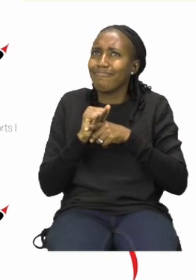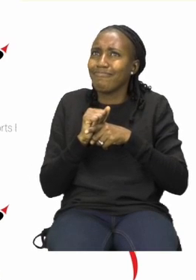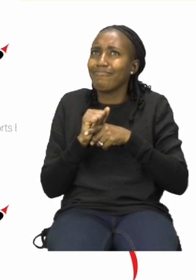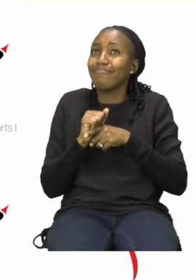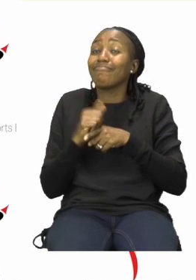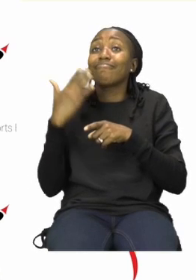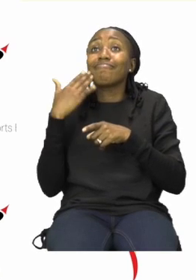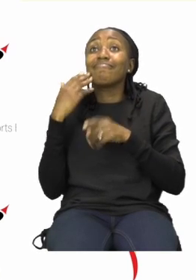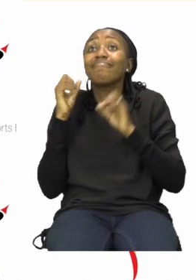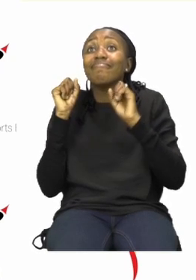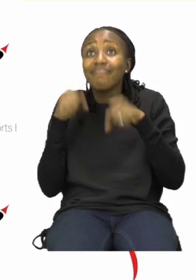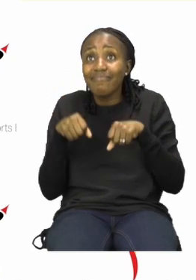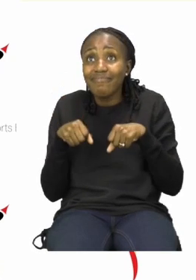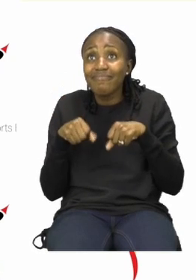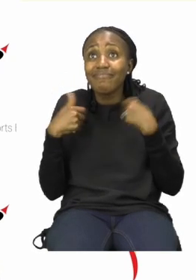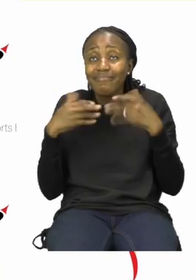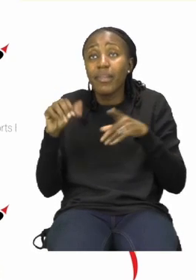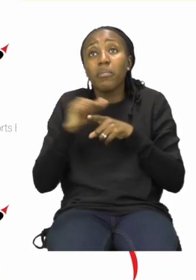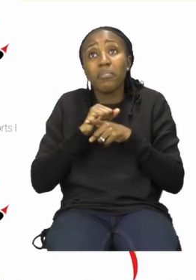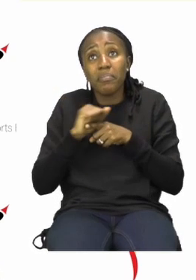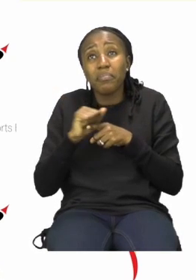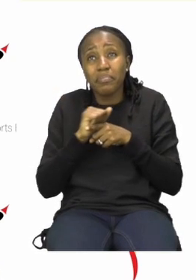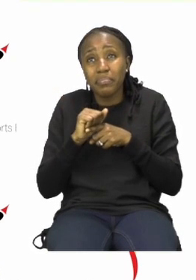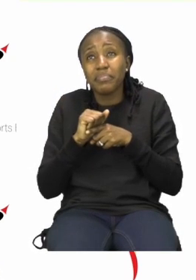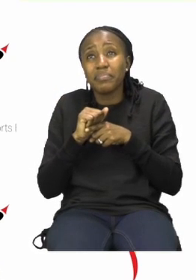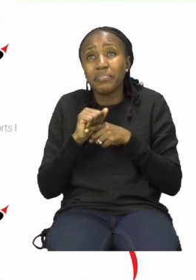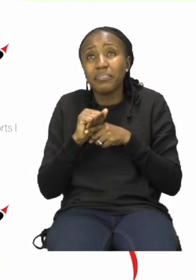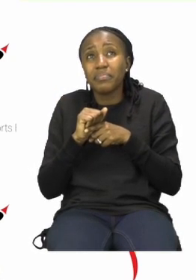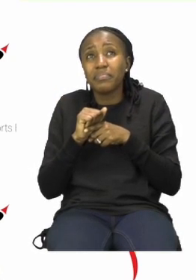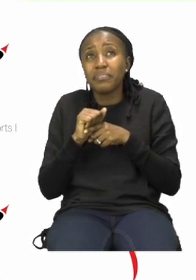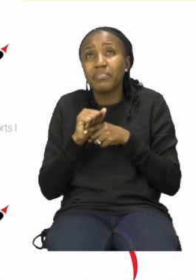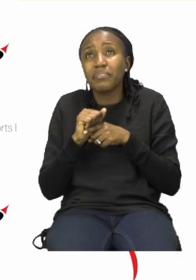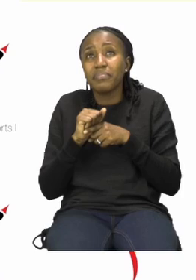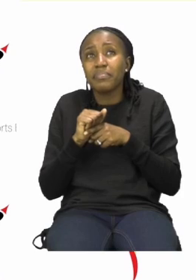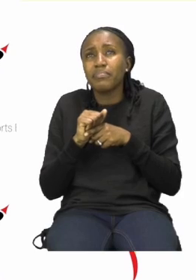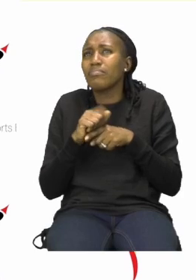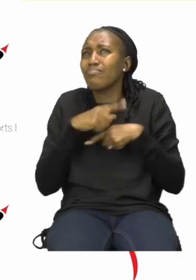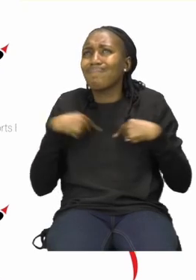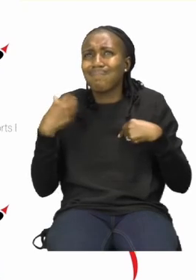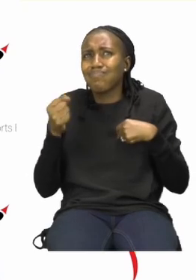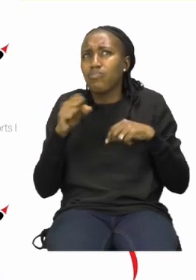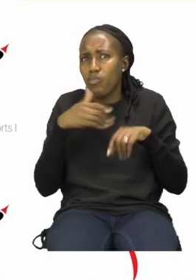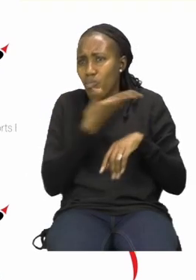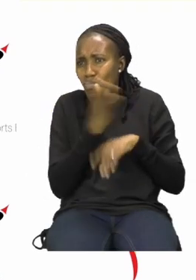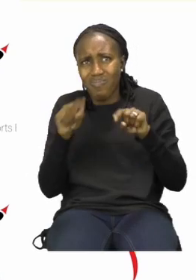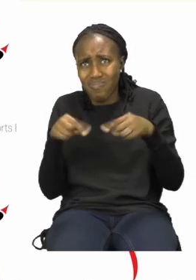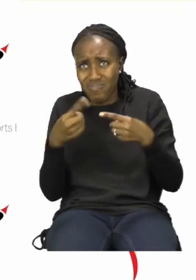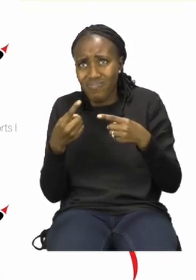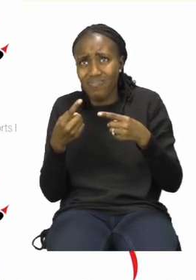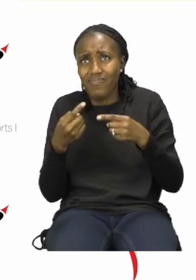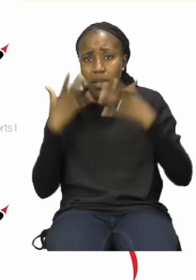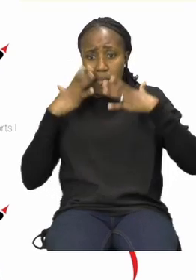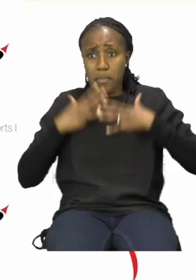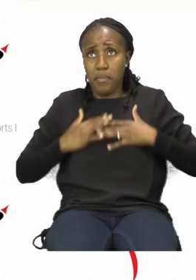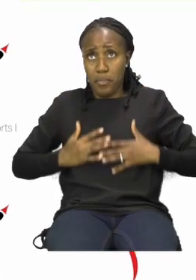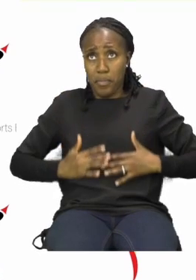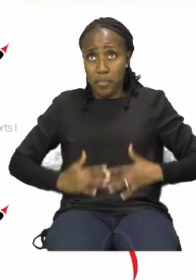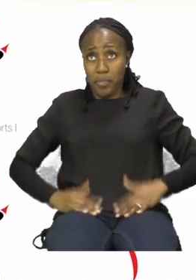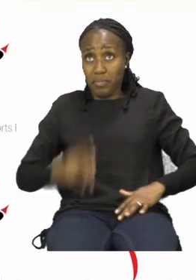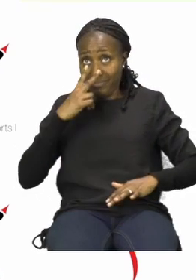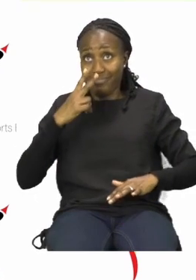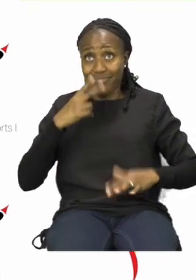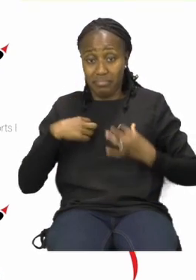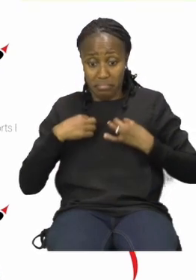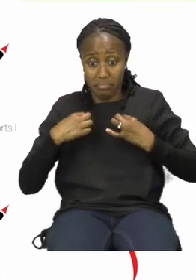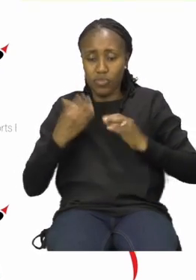possible to start training, we were adequately equipped for training because we wear bogo or